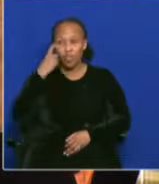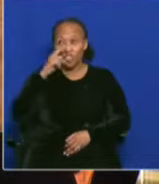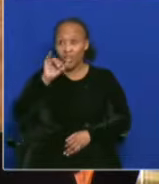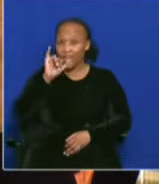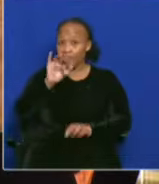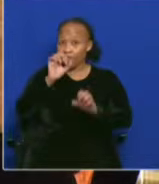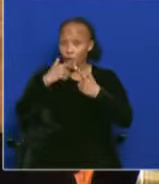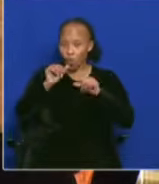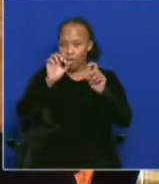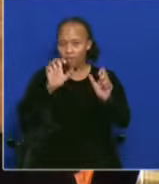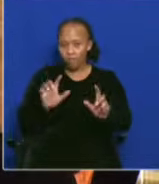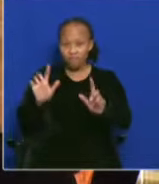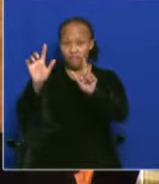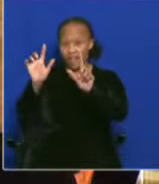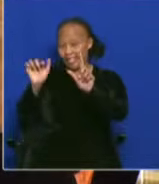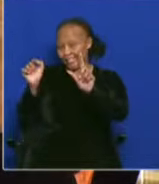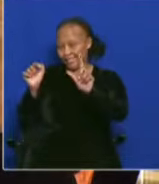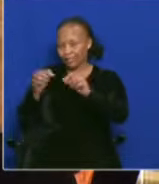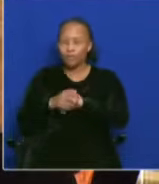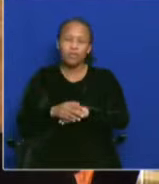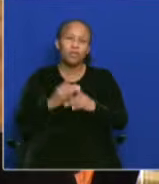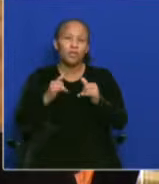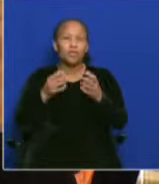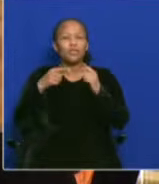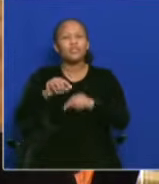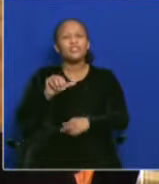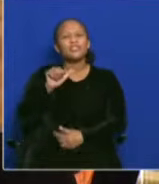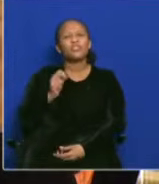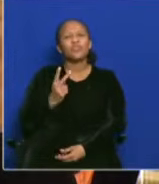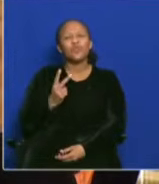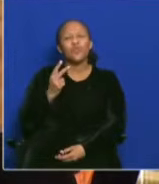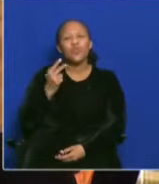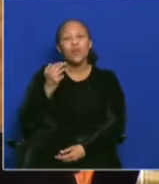of August. It's at page 6299.